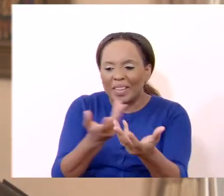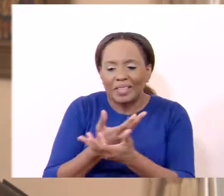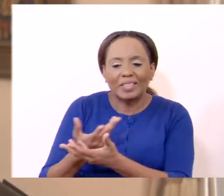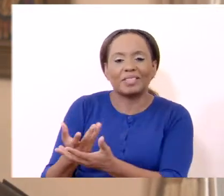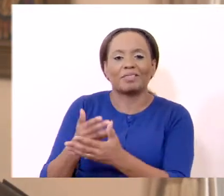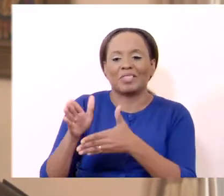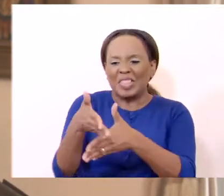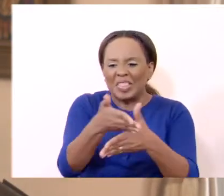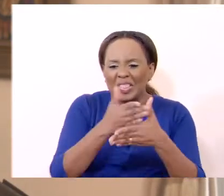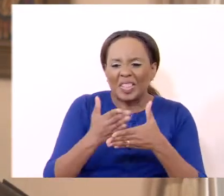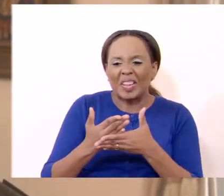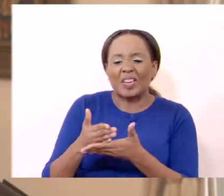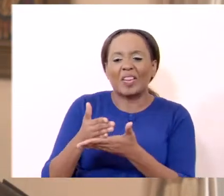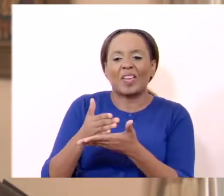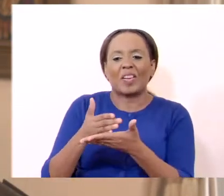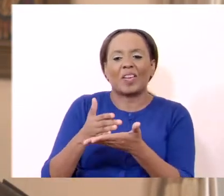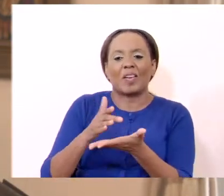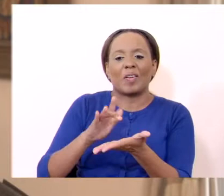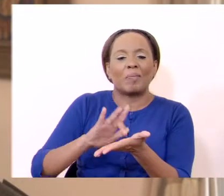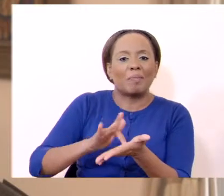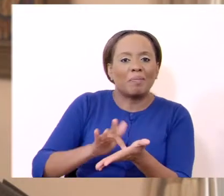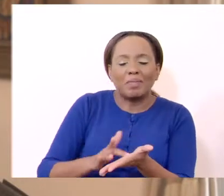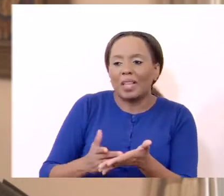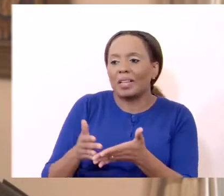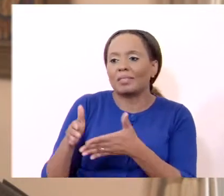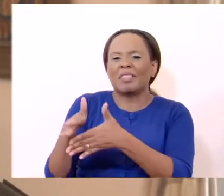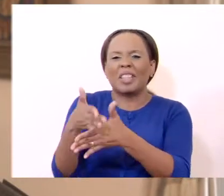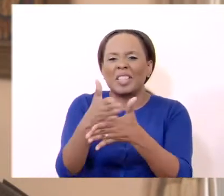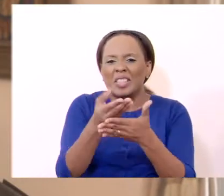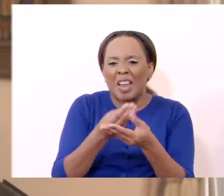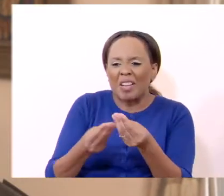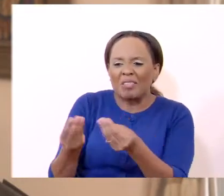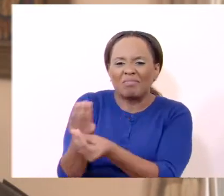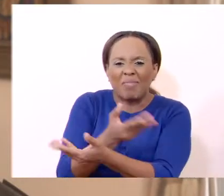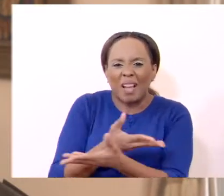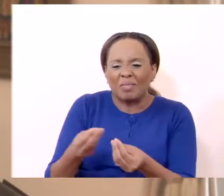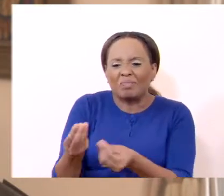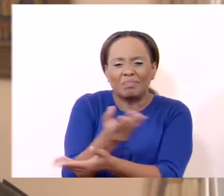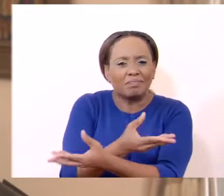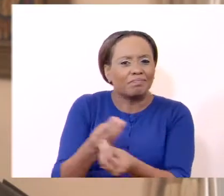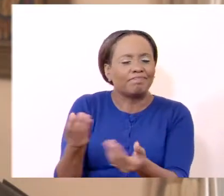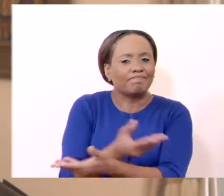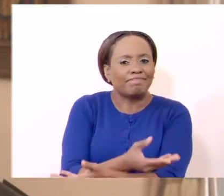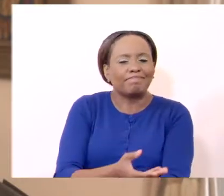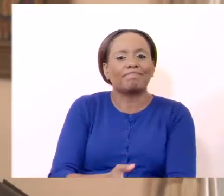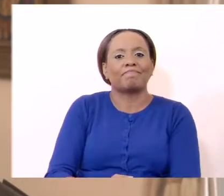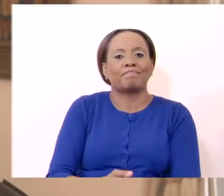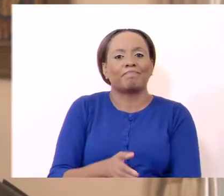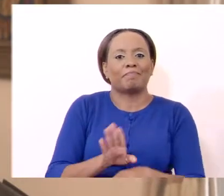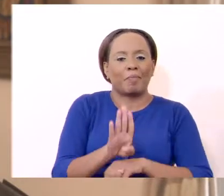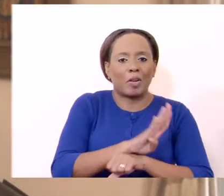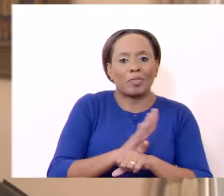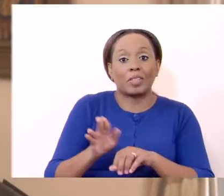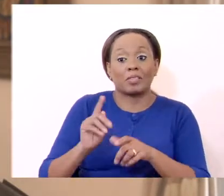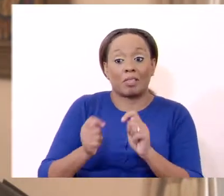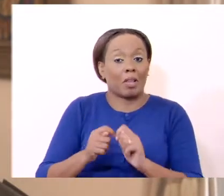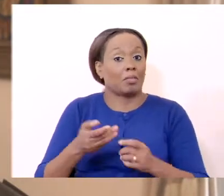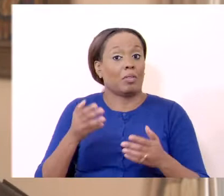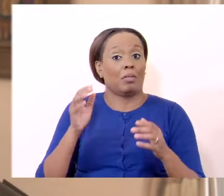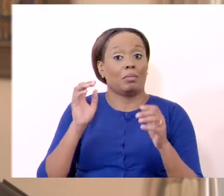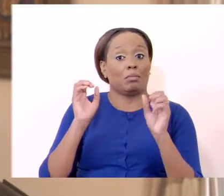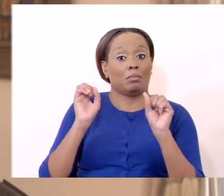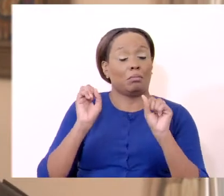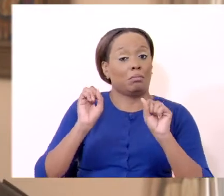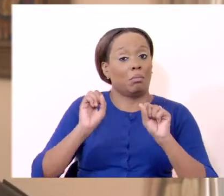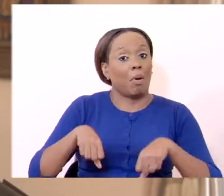are called upon to share stuff that we have with them, and vice versa. And that case discussion